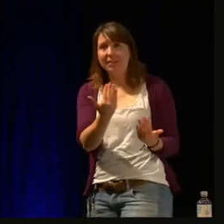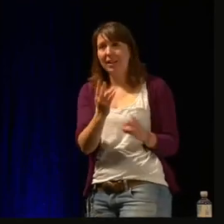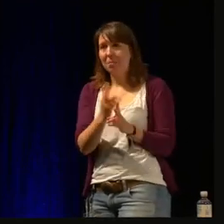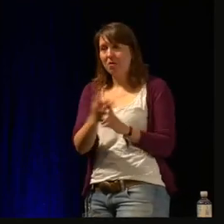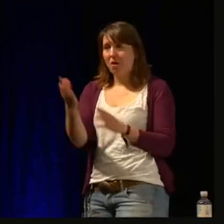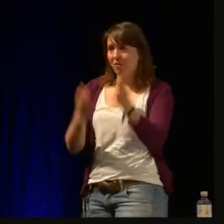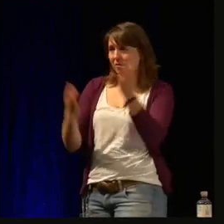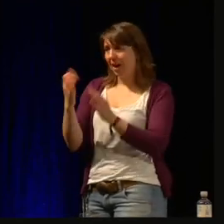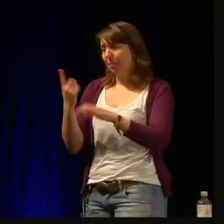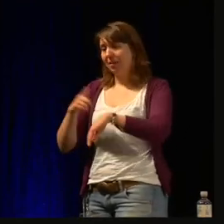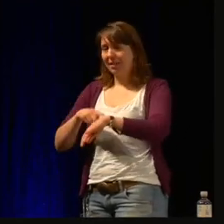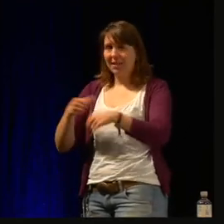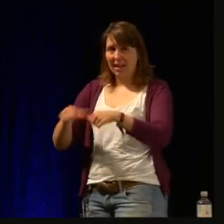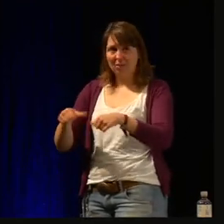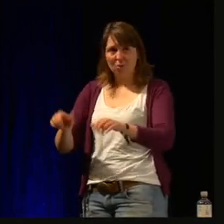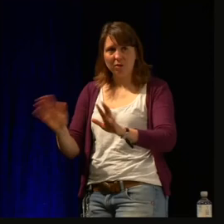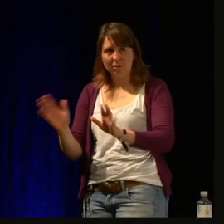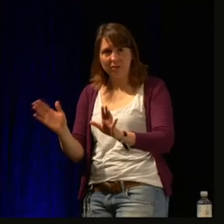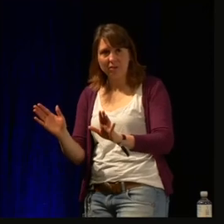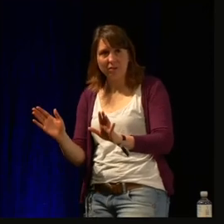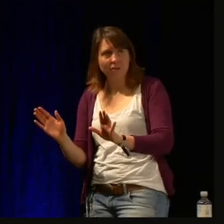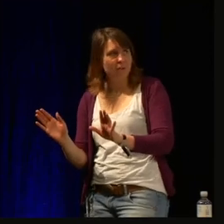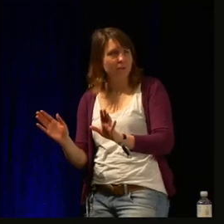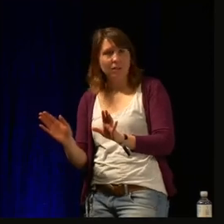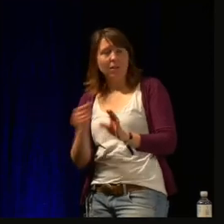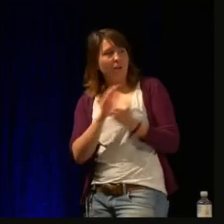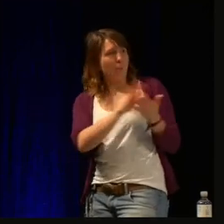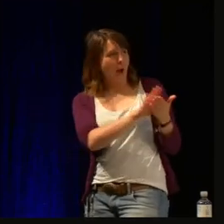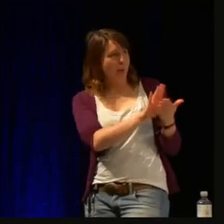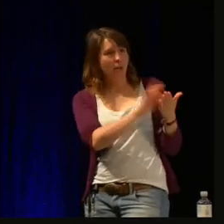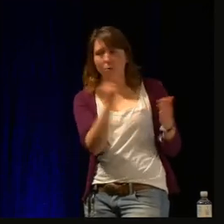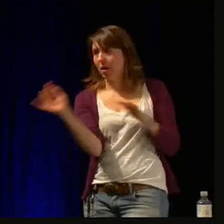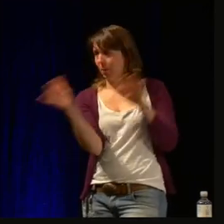Thank you very much for the talk again. I see that there are more questions.